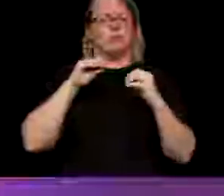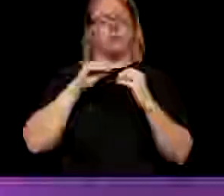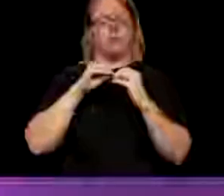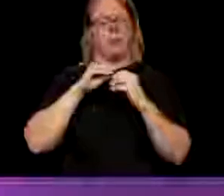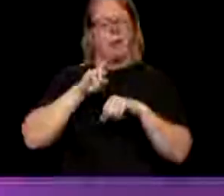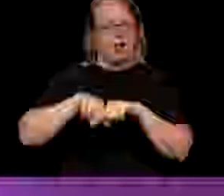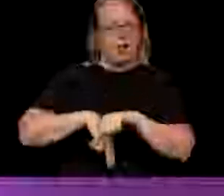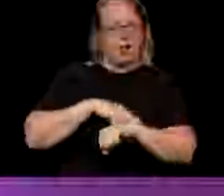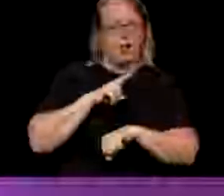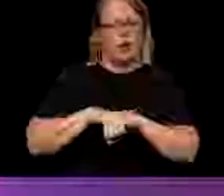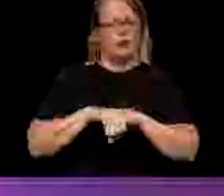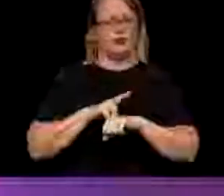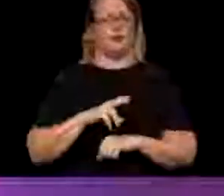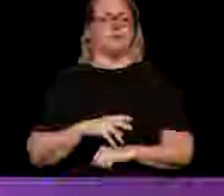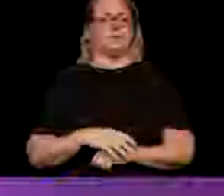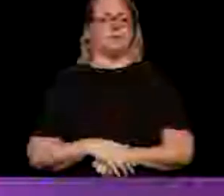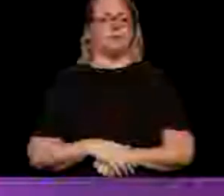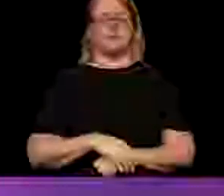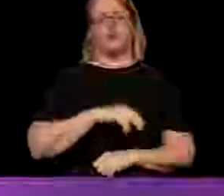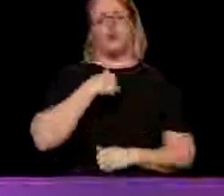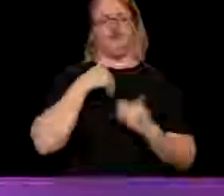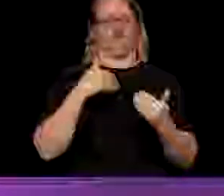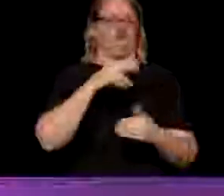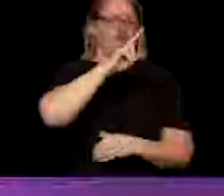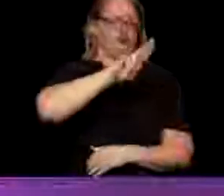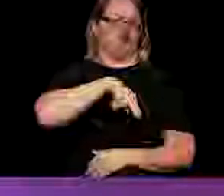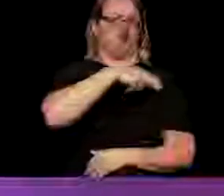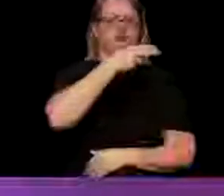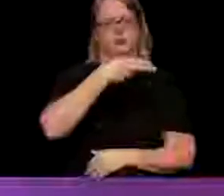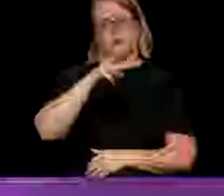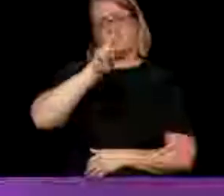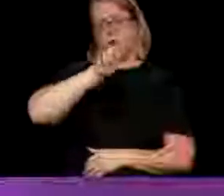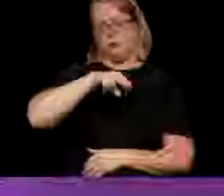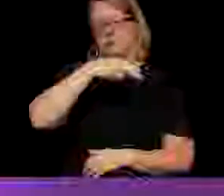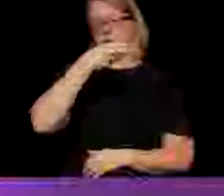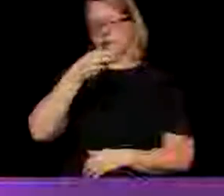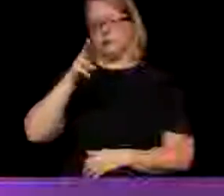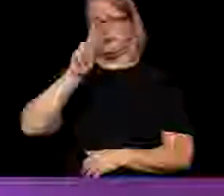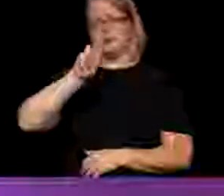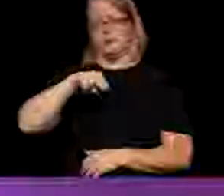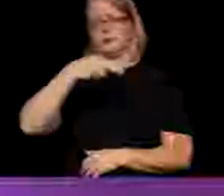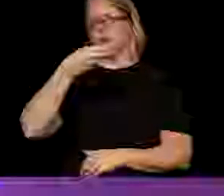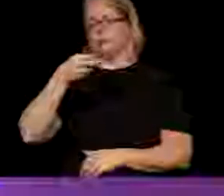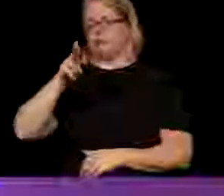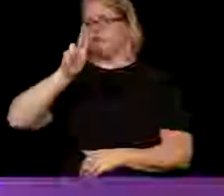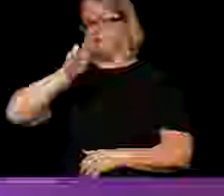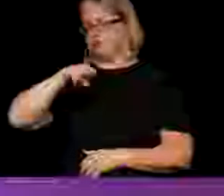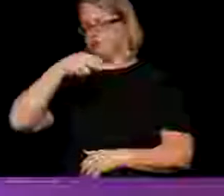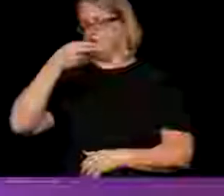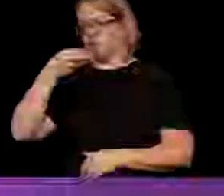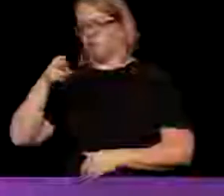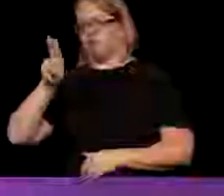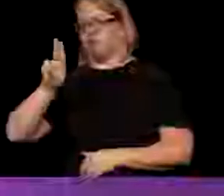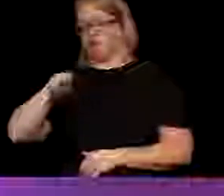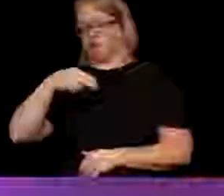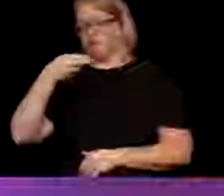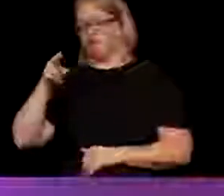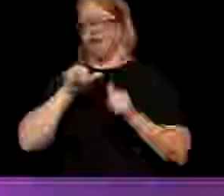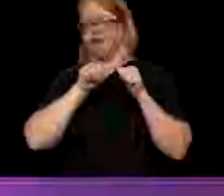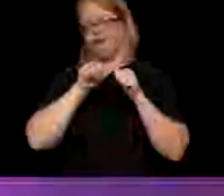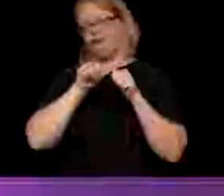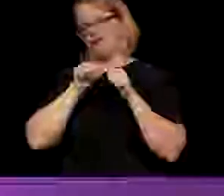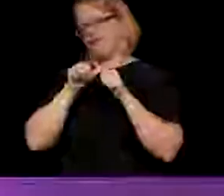And we are not going to paint side by side this time. We are going to do more of hatching, which is like cross